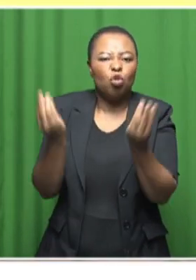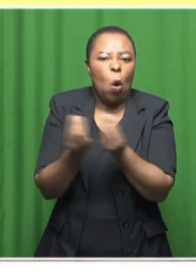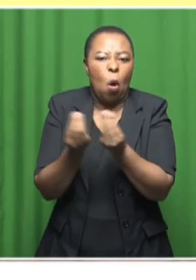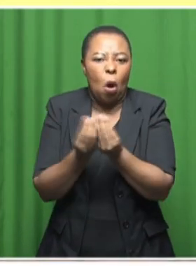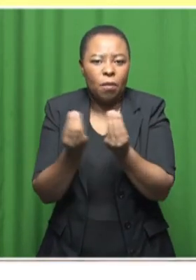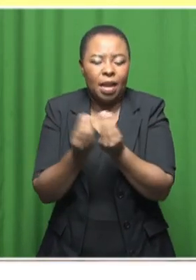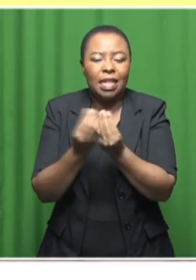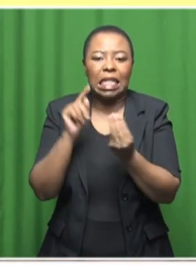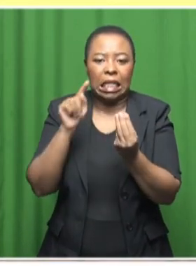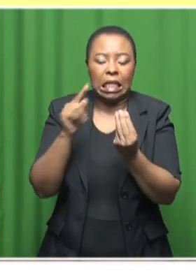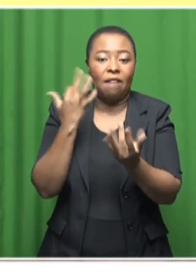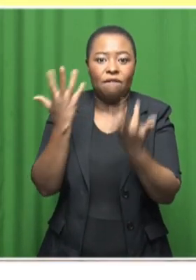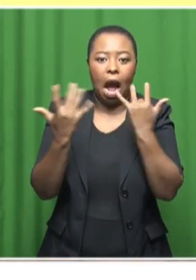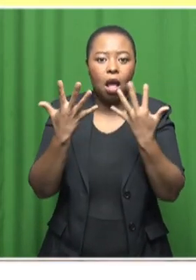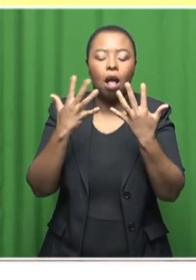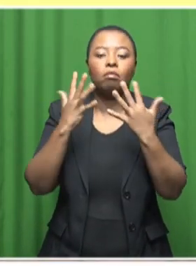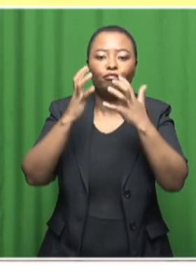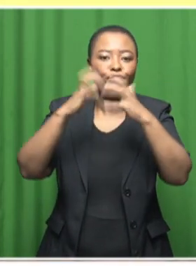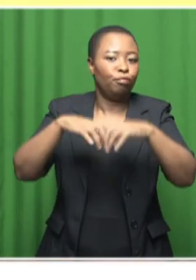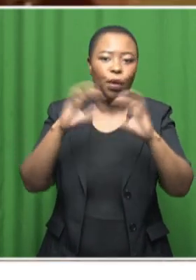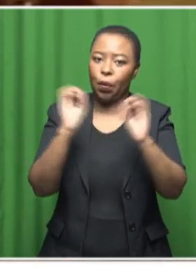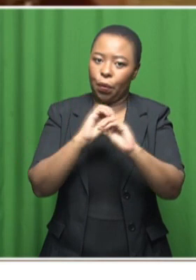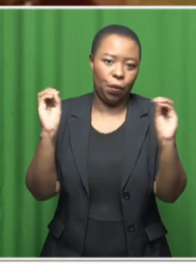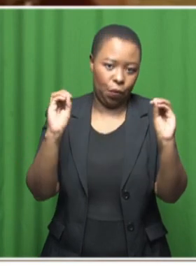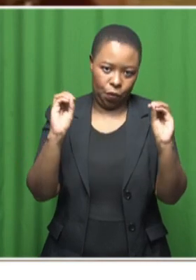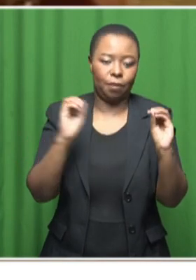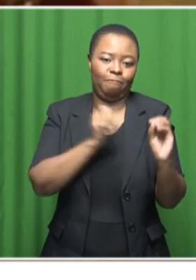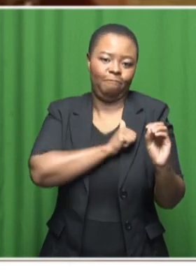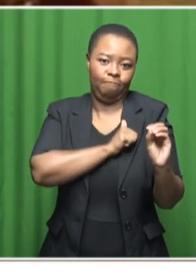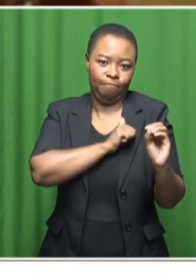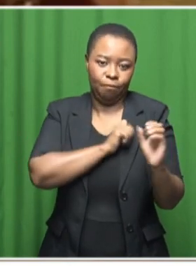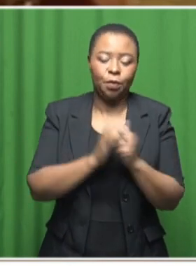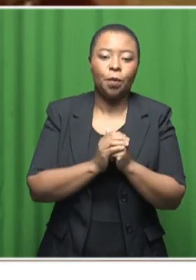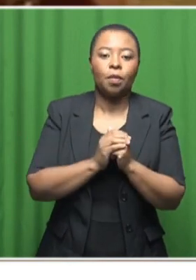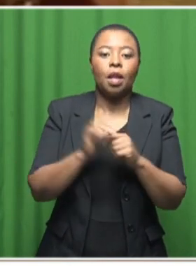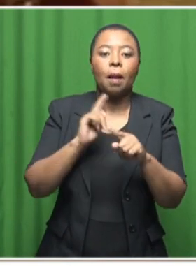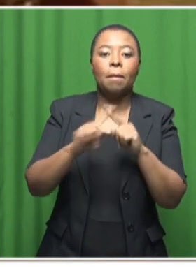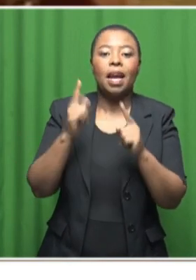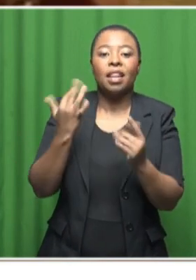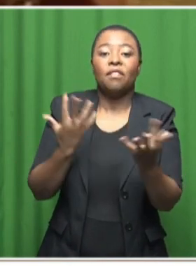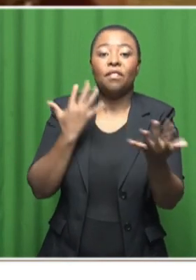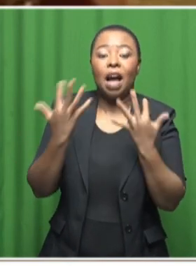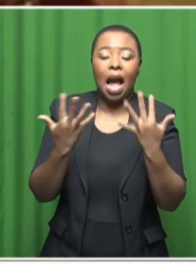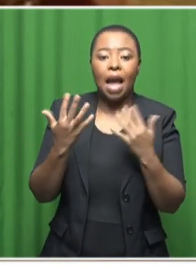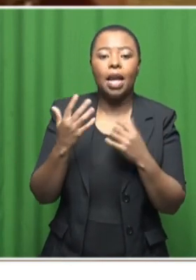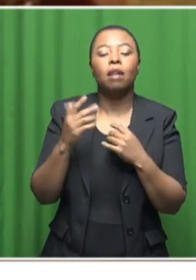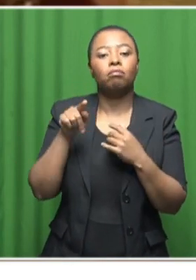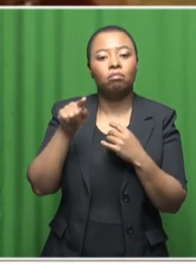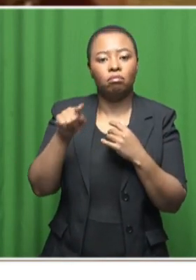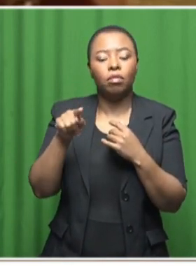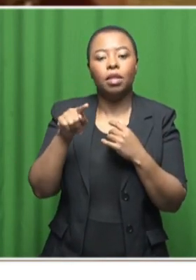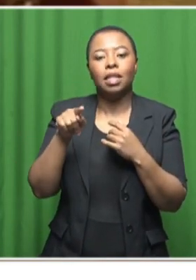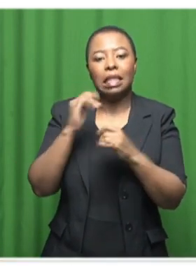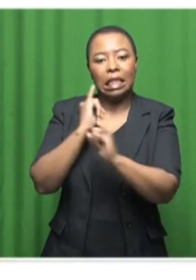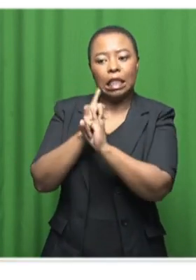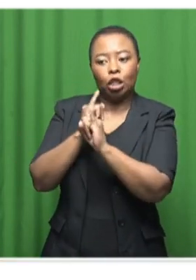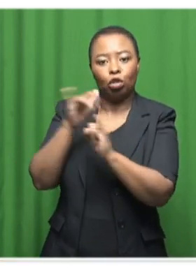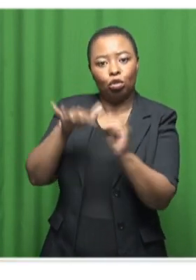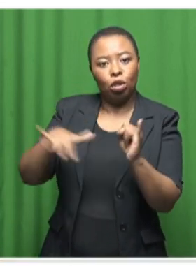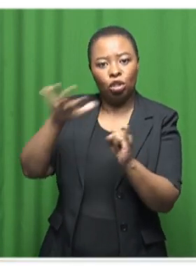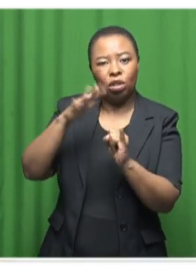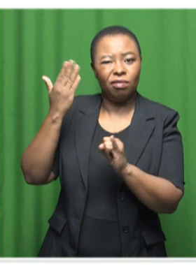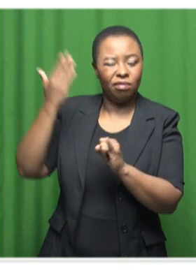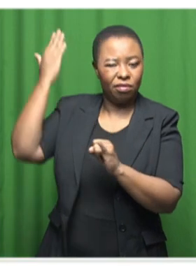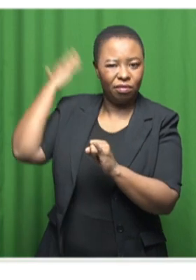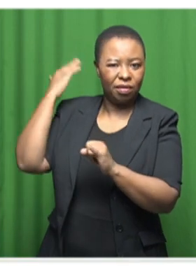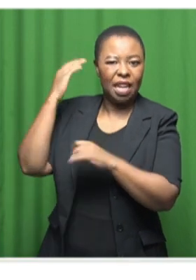remain untouched by the fire. However, Parliament says the disaster set the institution back by a decade with